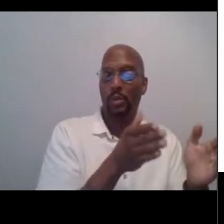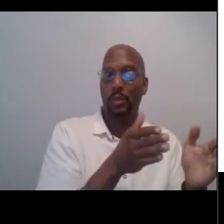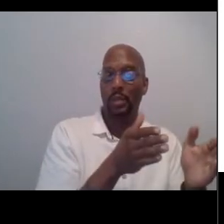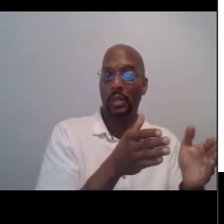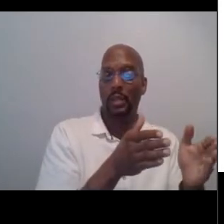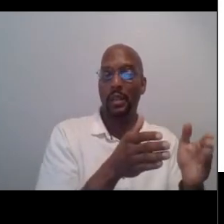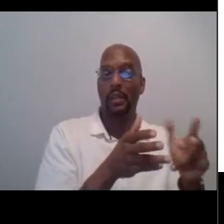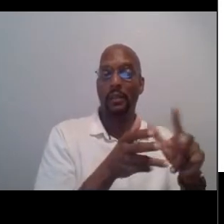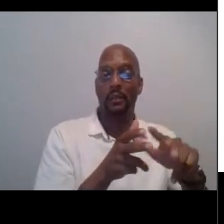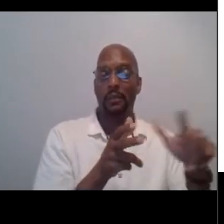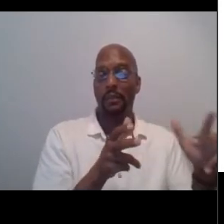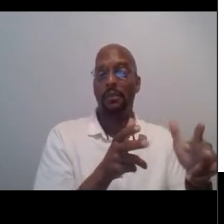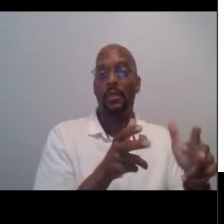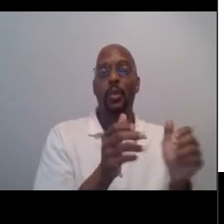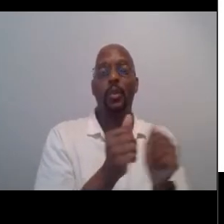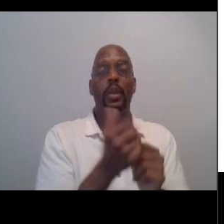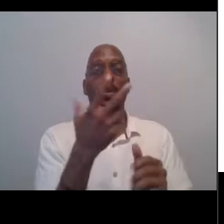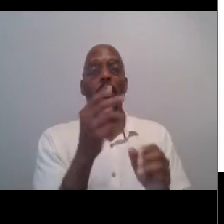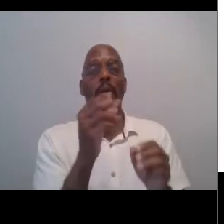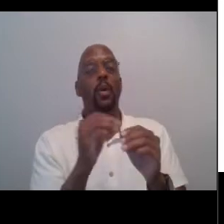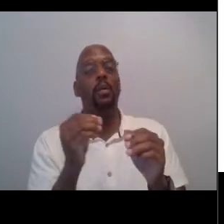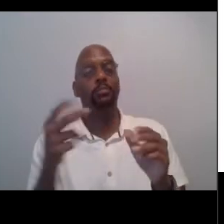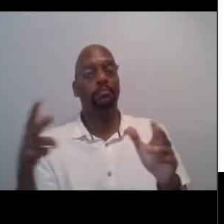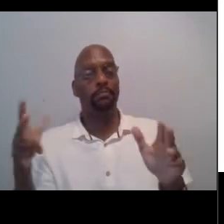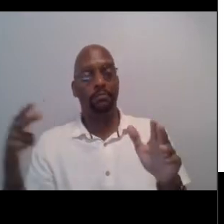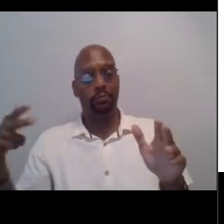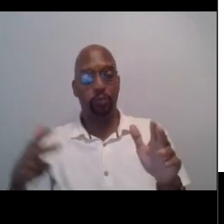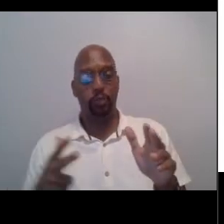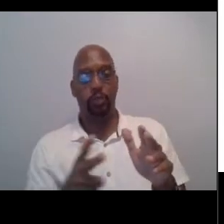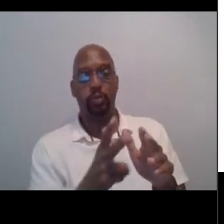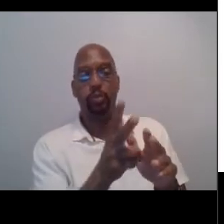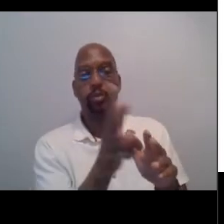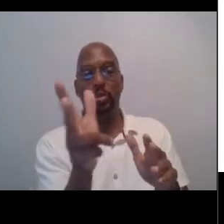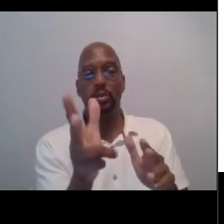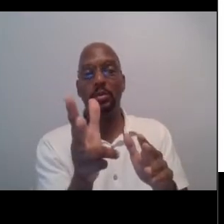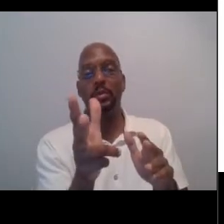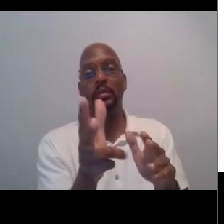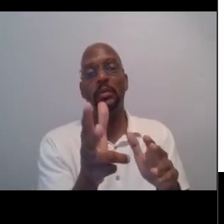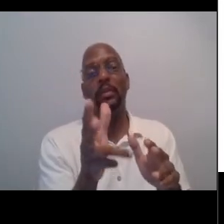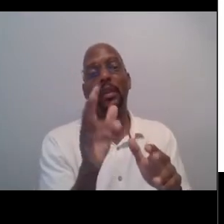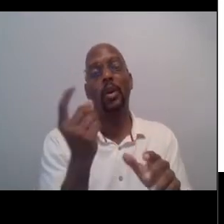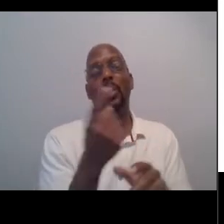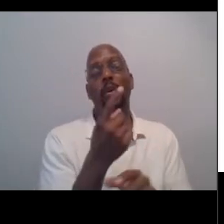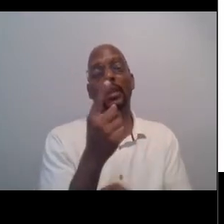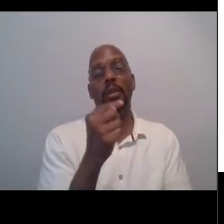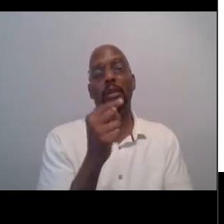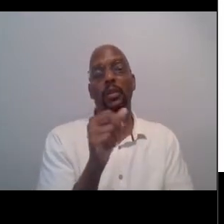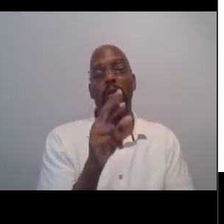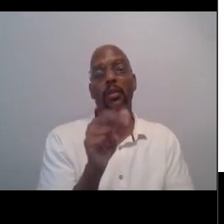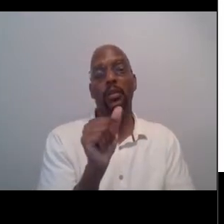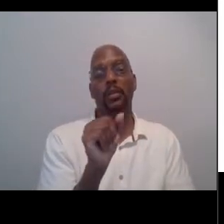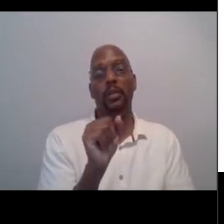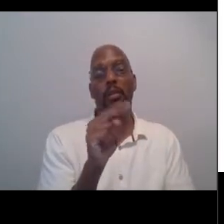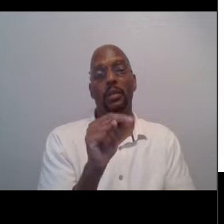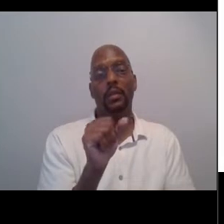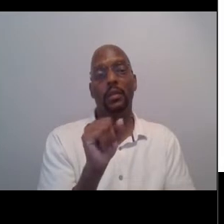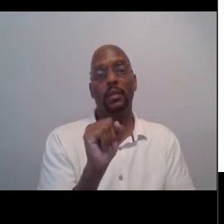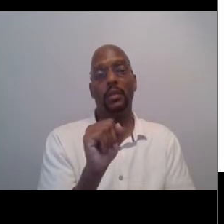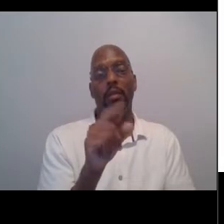additional on-ramps and a dedicated part-time transit-only lane all the way into